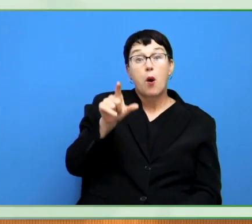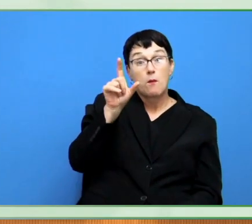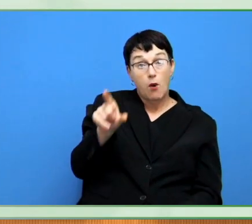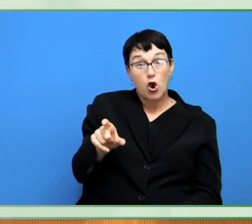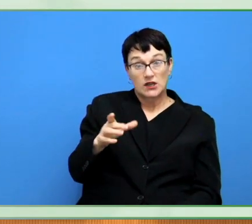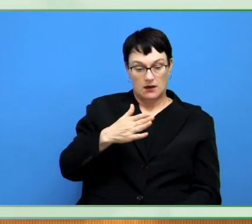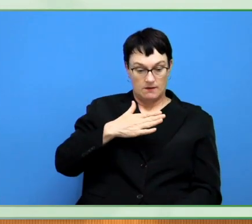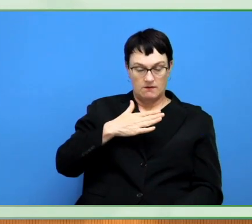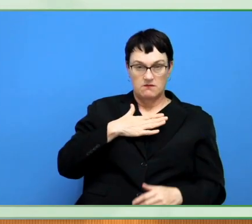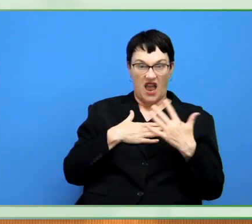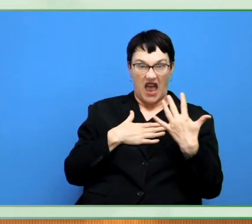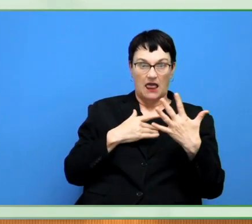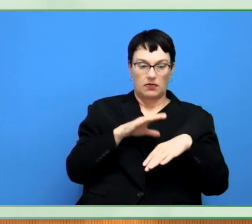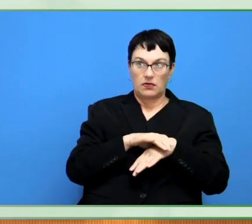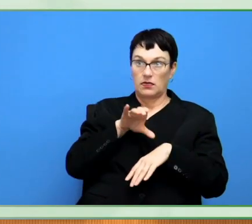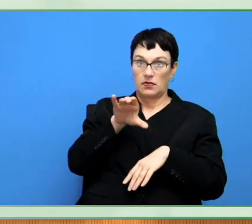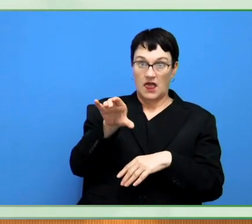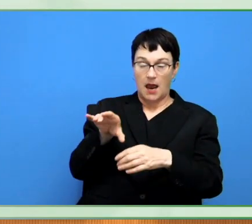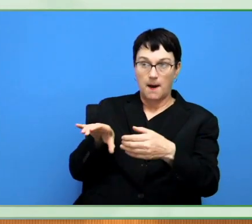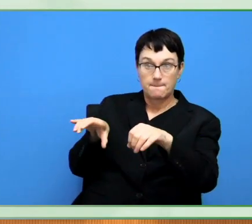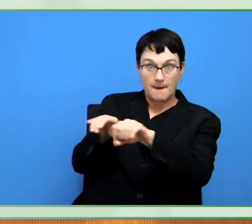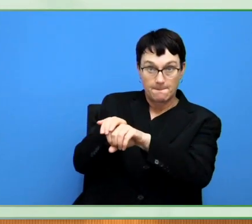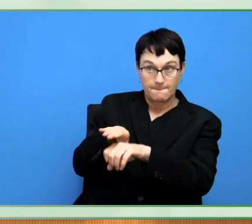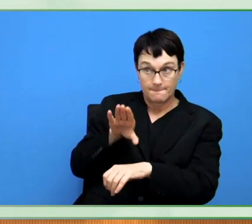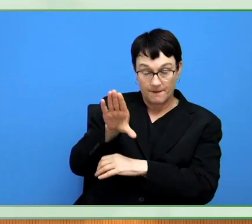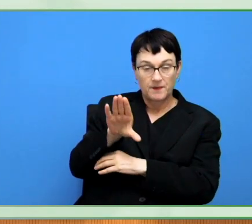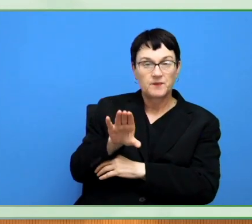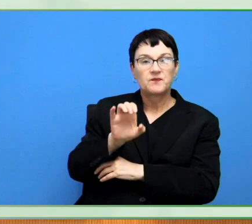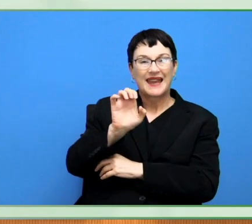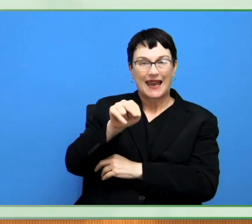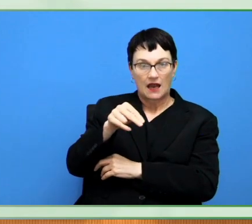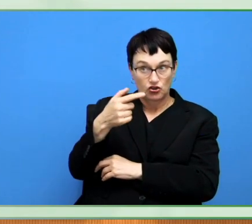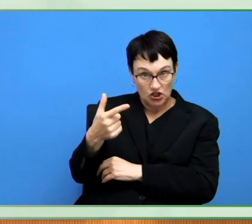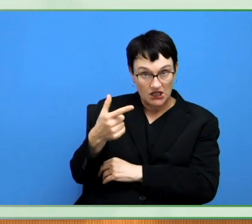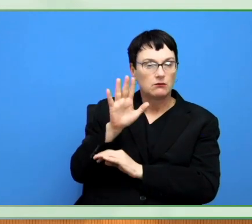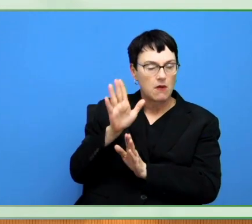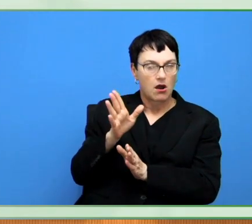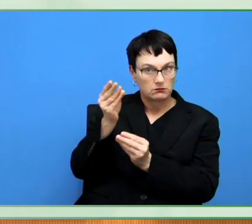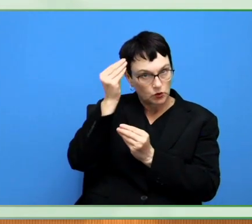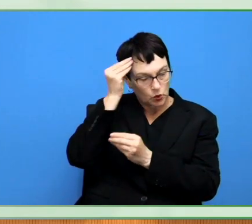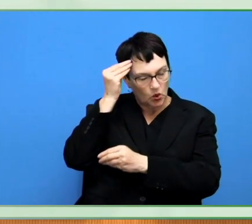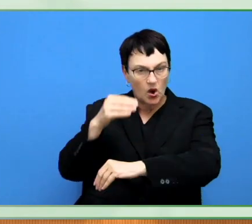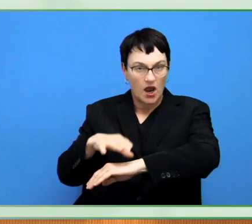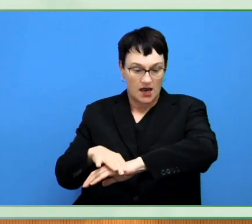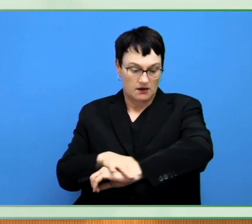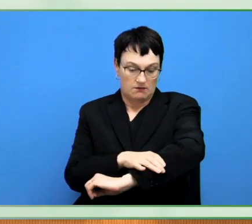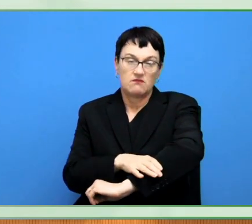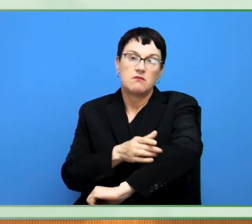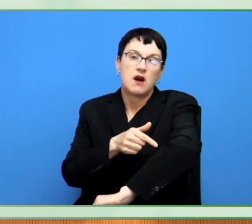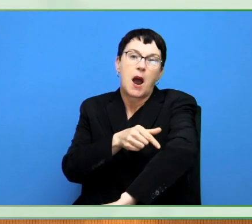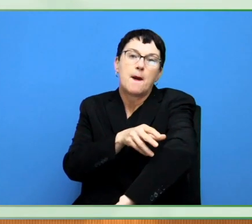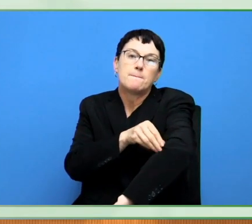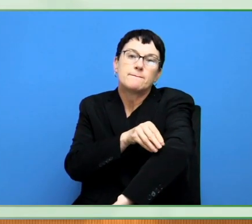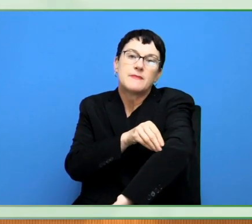proceed to set up the entire set of EMG arrangement all across the closest muscle that is near to the amputated area. Then we